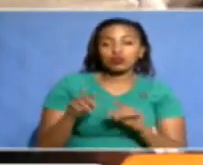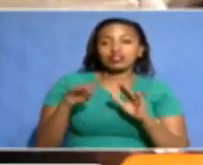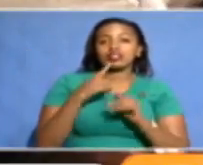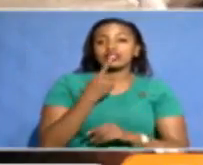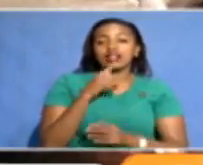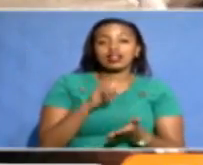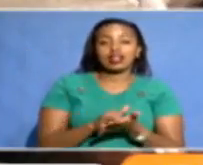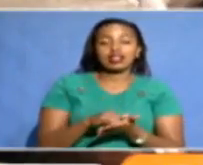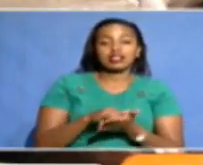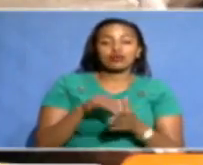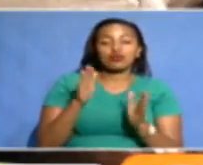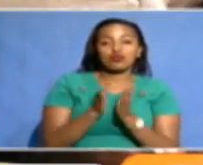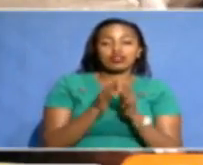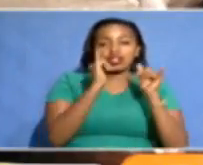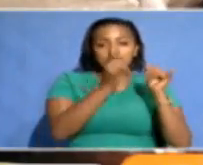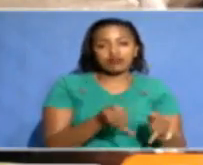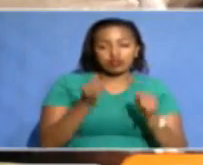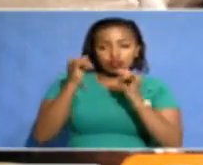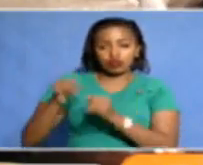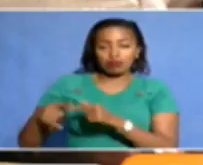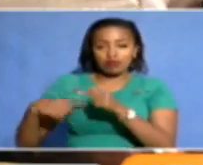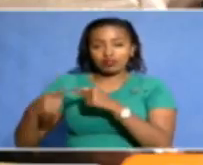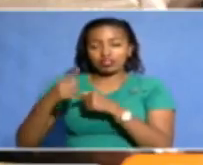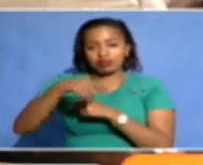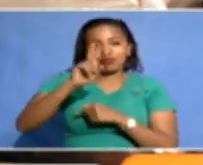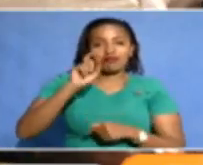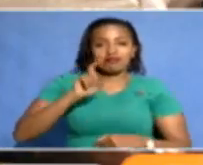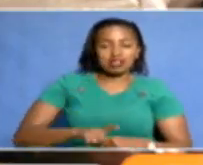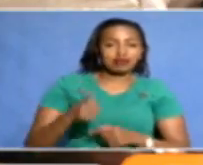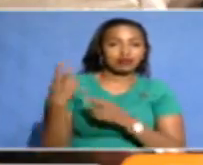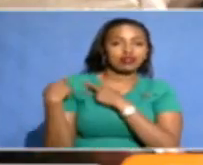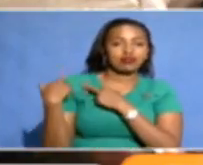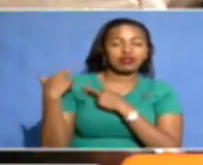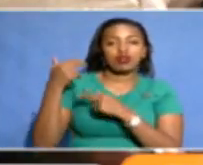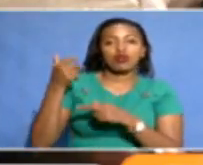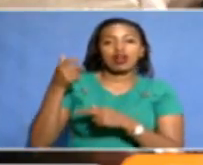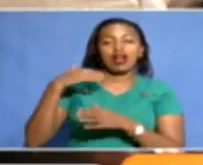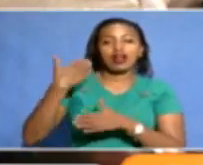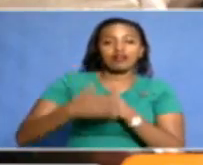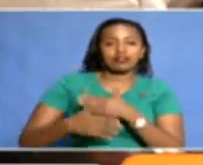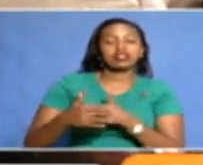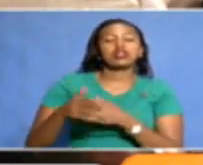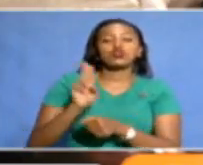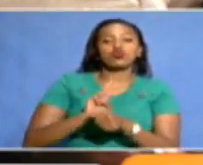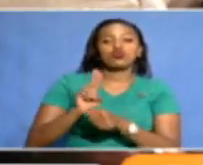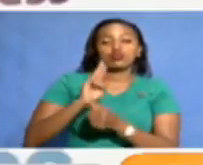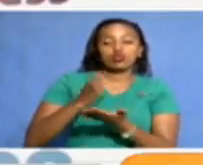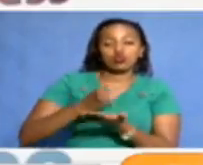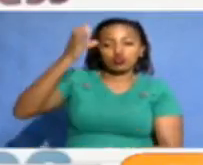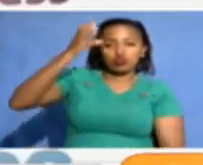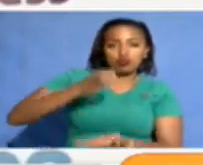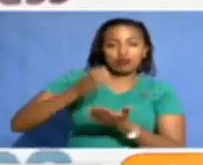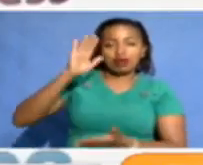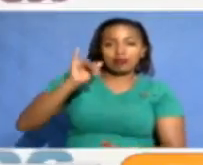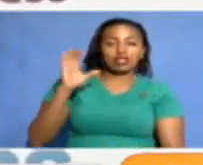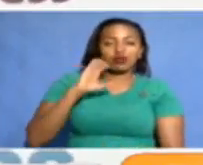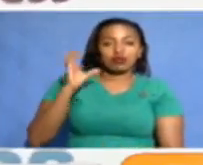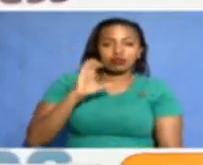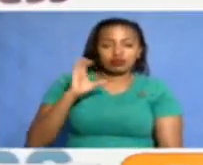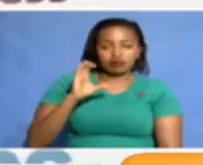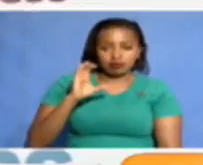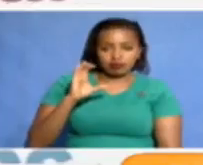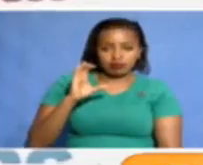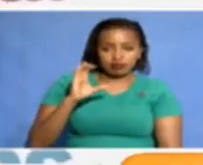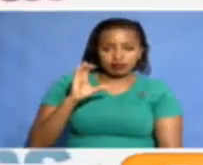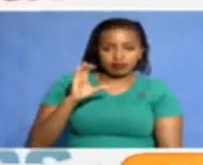individuals, manufacturers, have to take responsibility of the PET bottles after use by customers by providing appropriate dumping places. He was speaking at